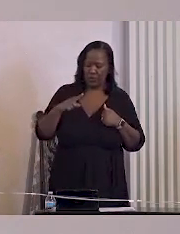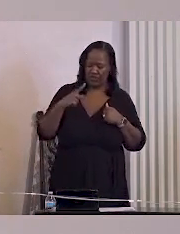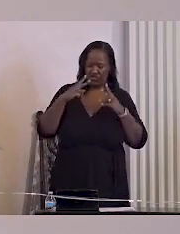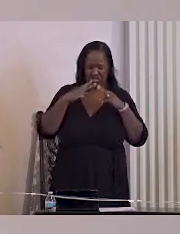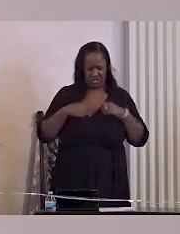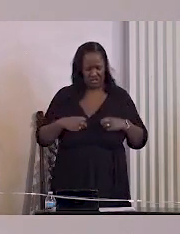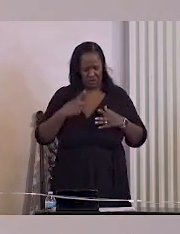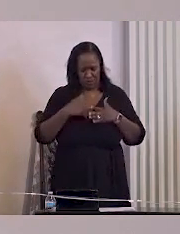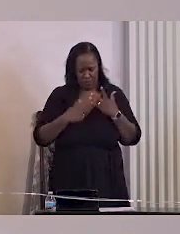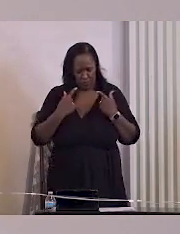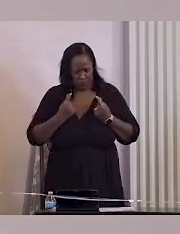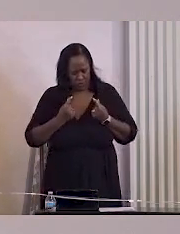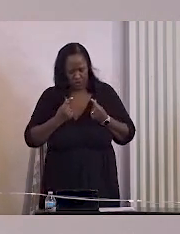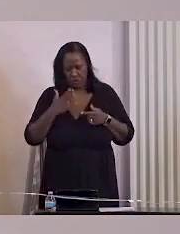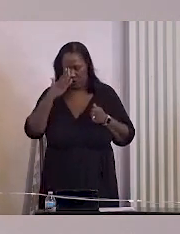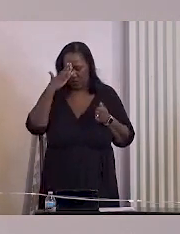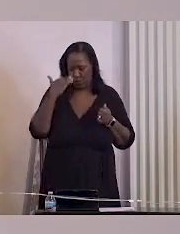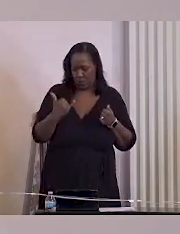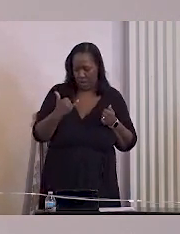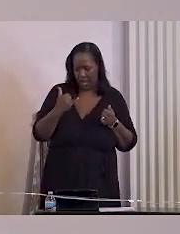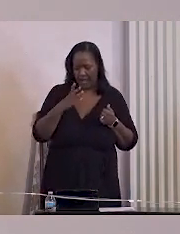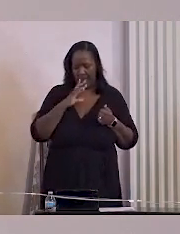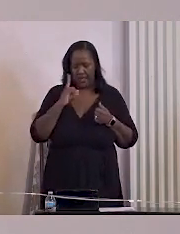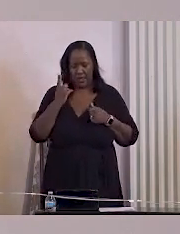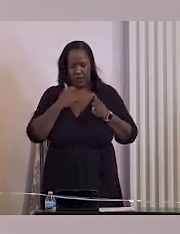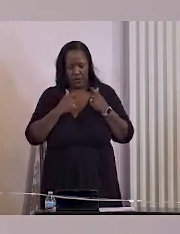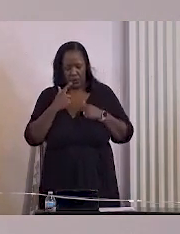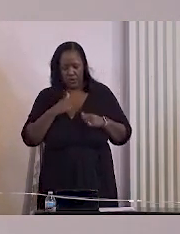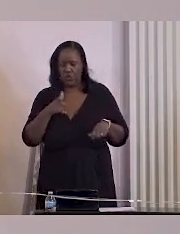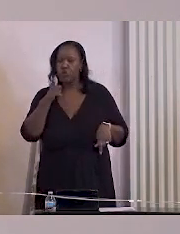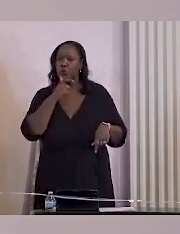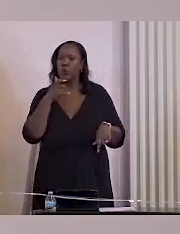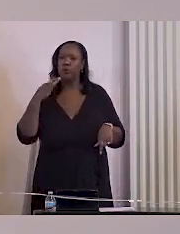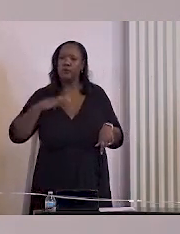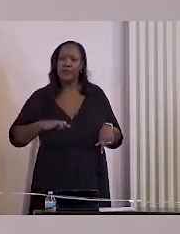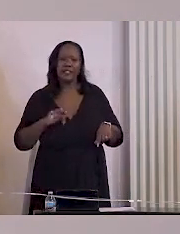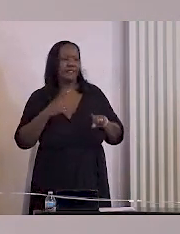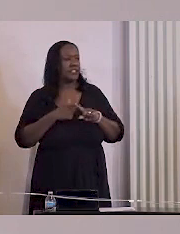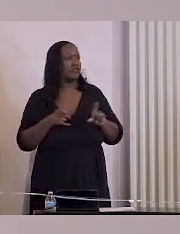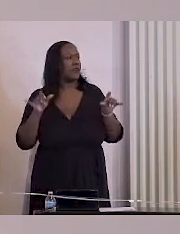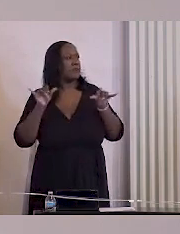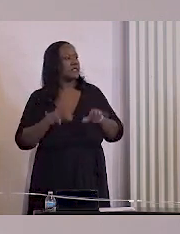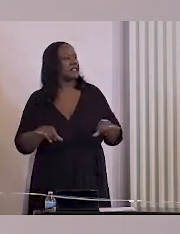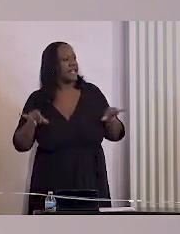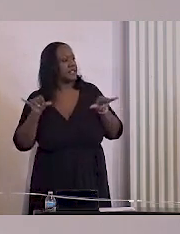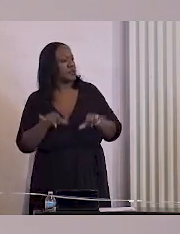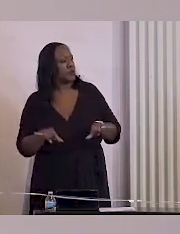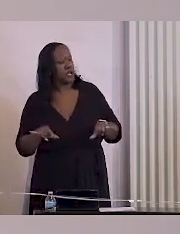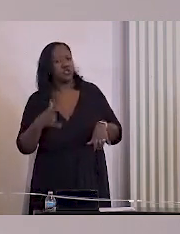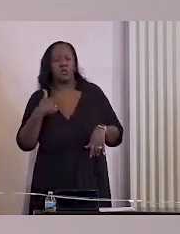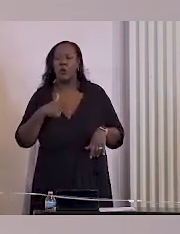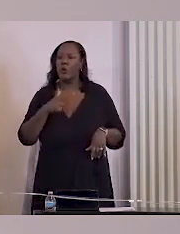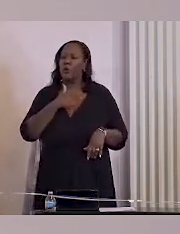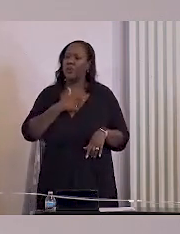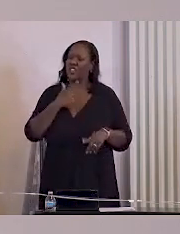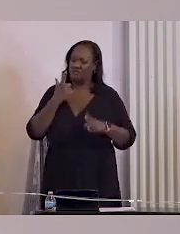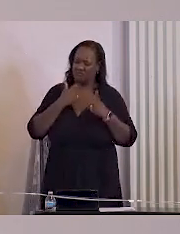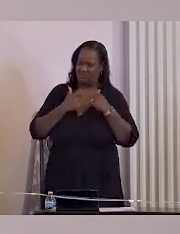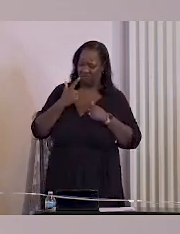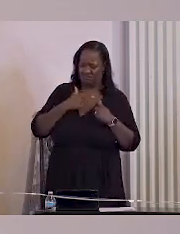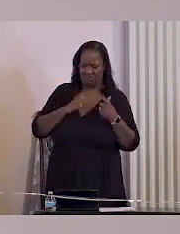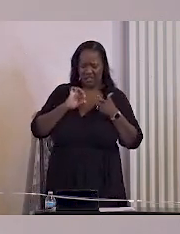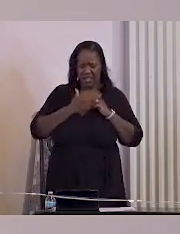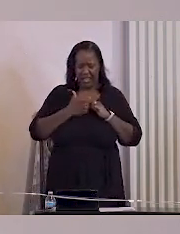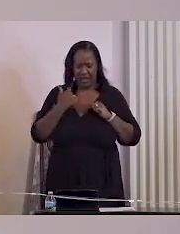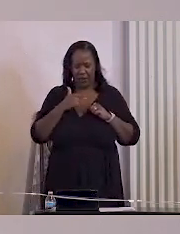what we do and why we do them, that ask us to question who benefits from the status quo, that ask us to question how